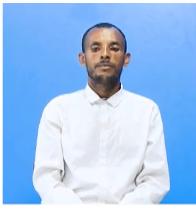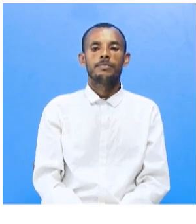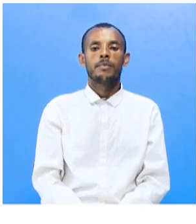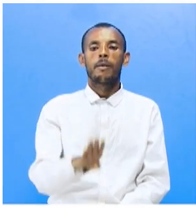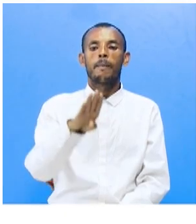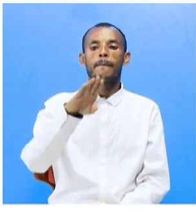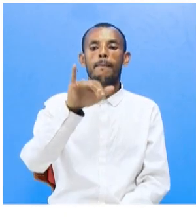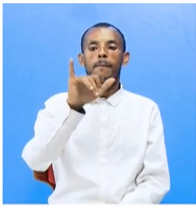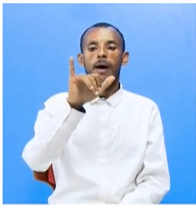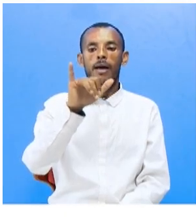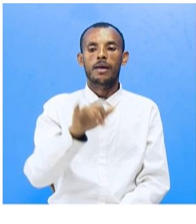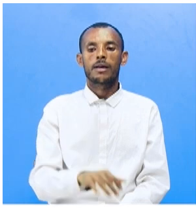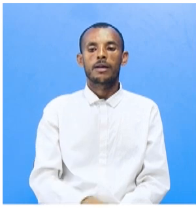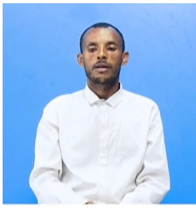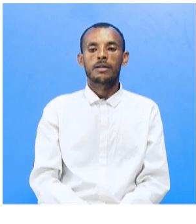by